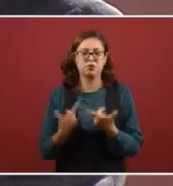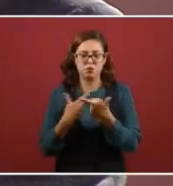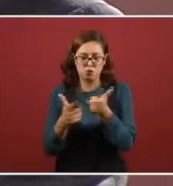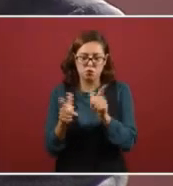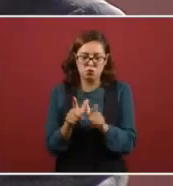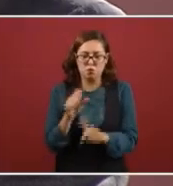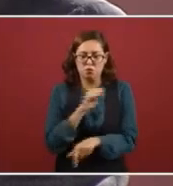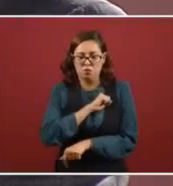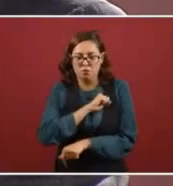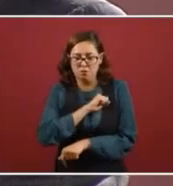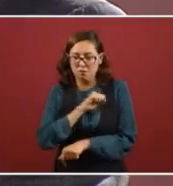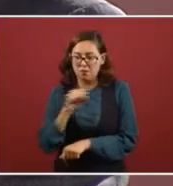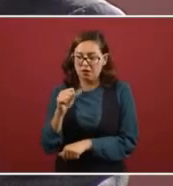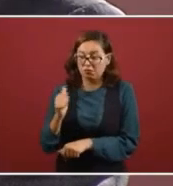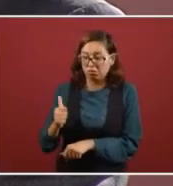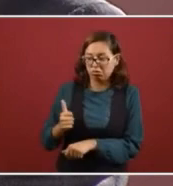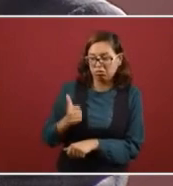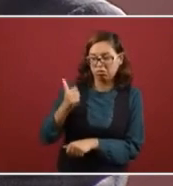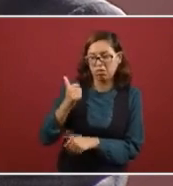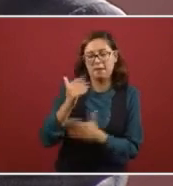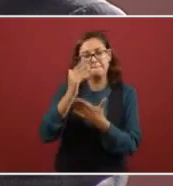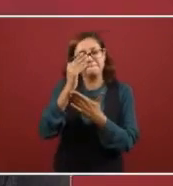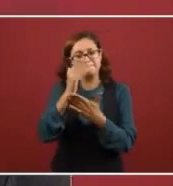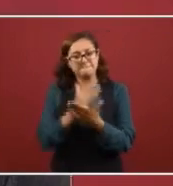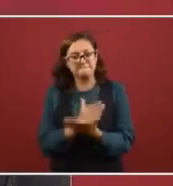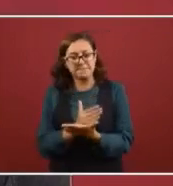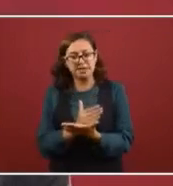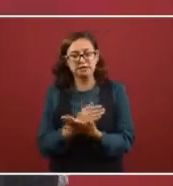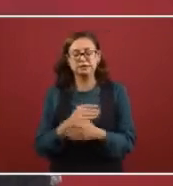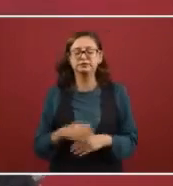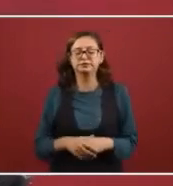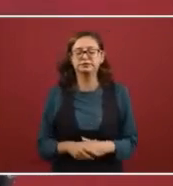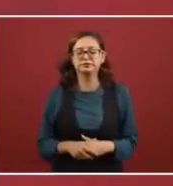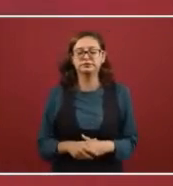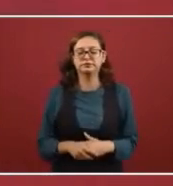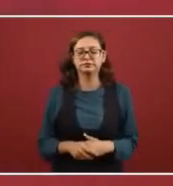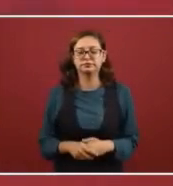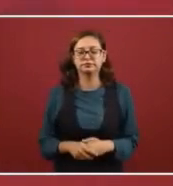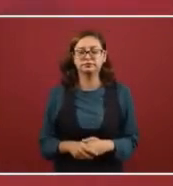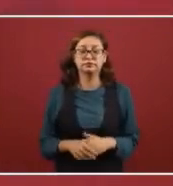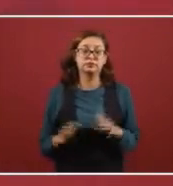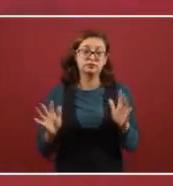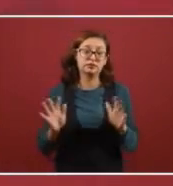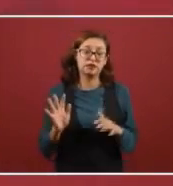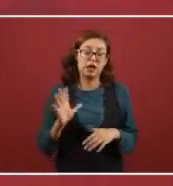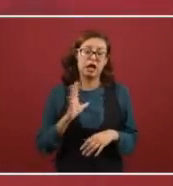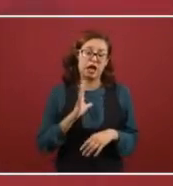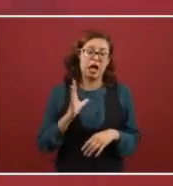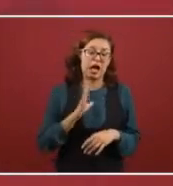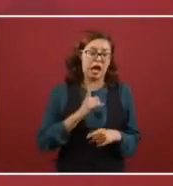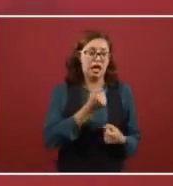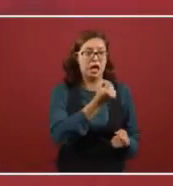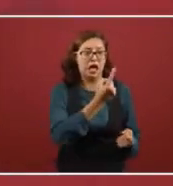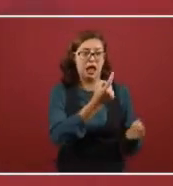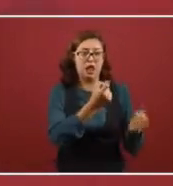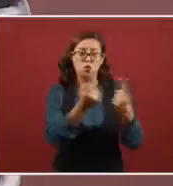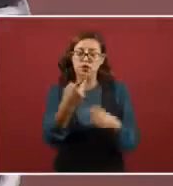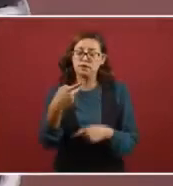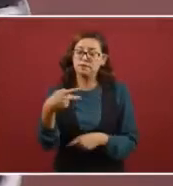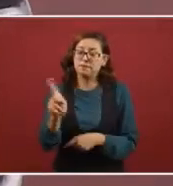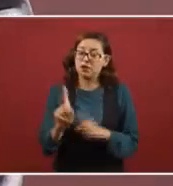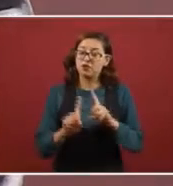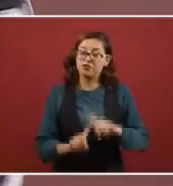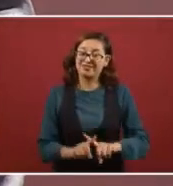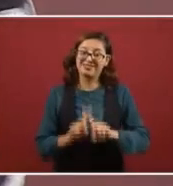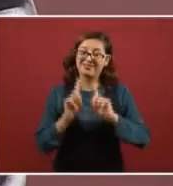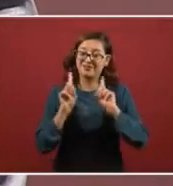because there's less gangs, crime gangs from organized crime, That doesn't mean there's not violence, but it's not